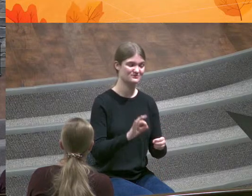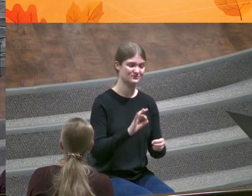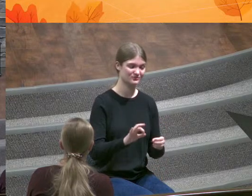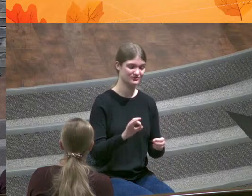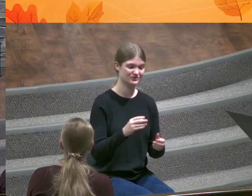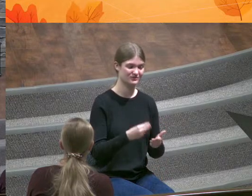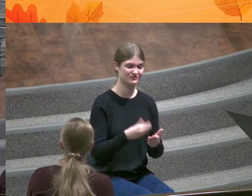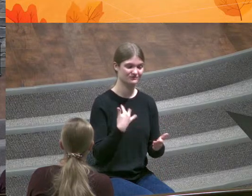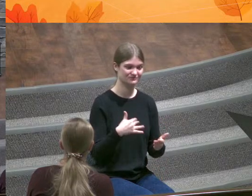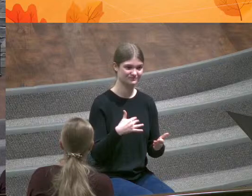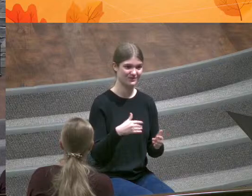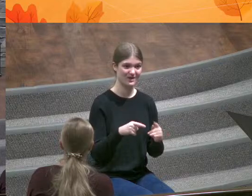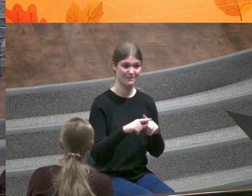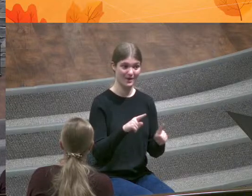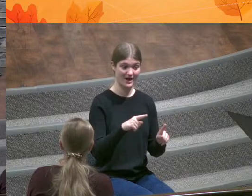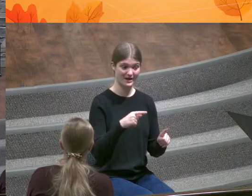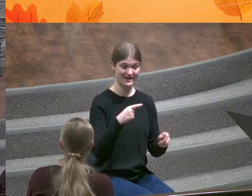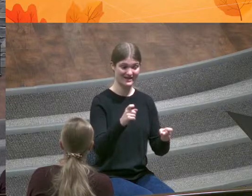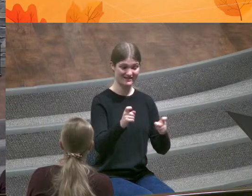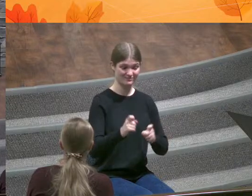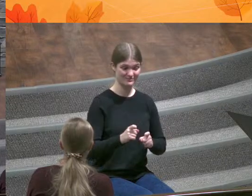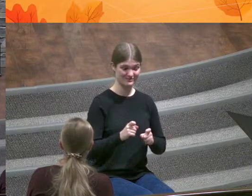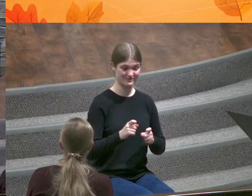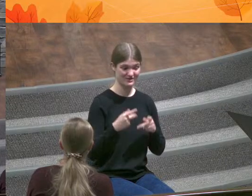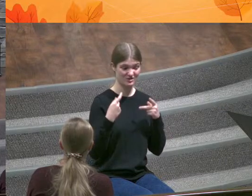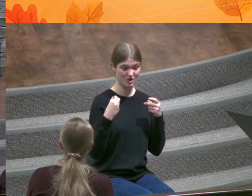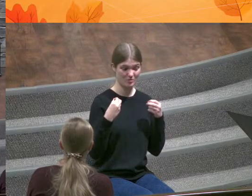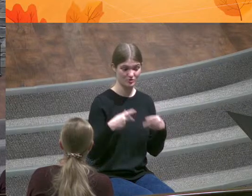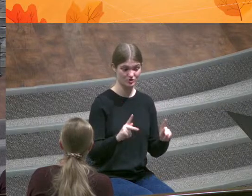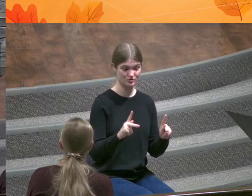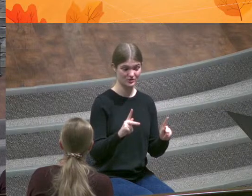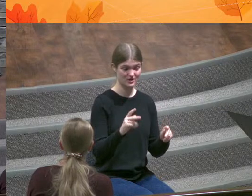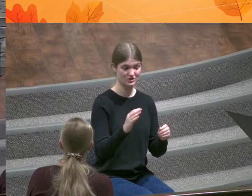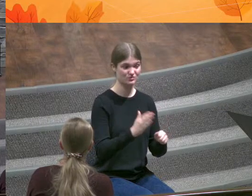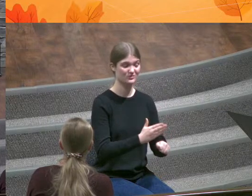it does give me that option, that opportunity. It gives me that opportunity.